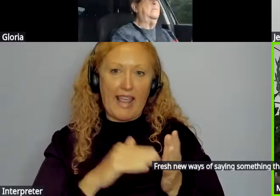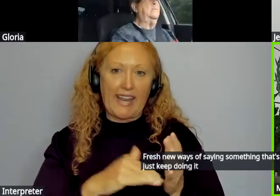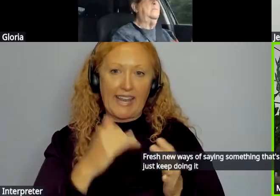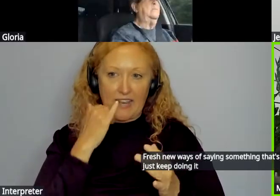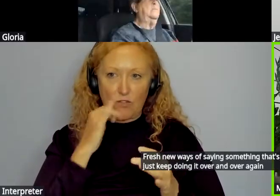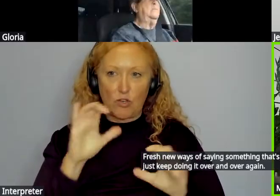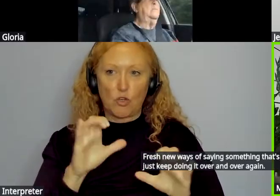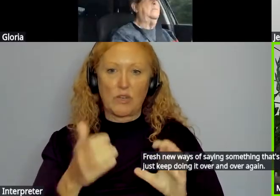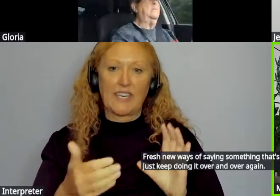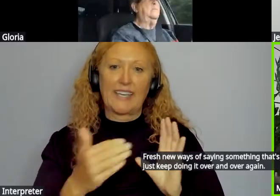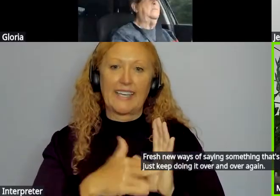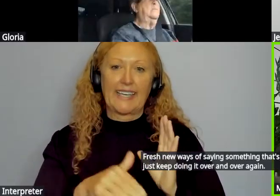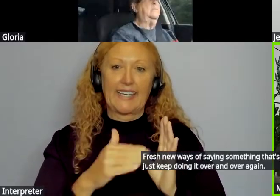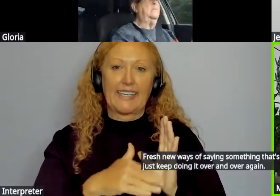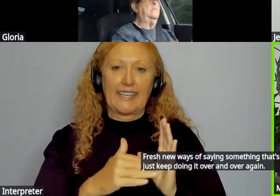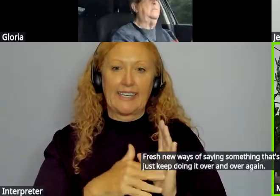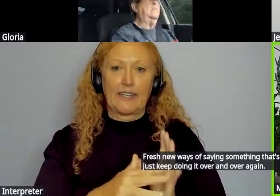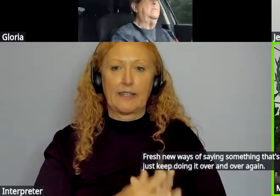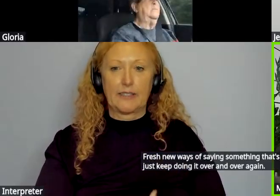again.